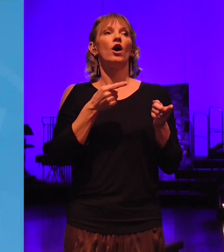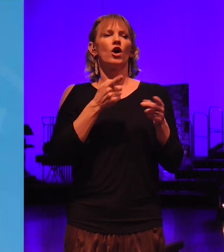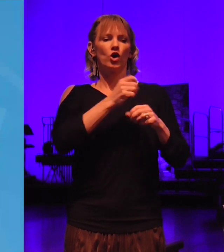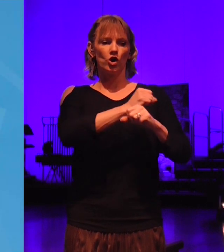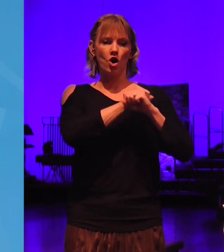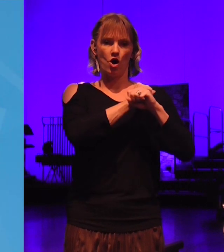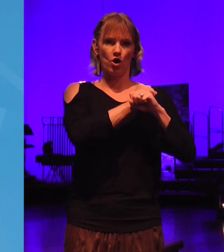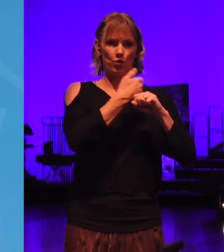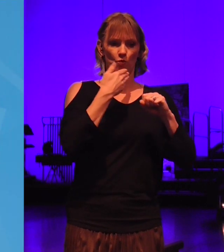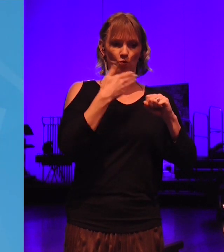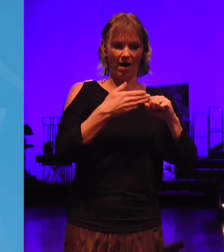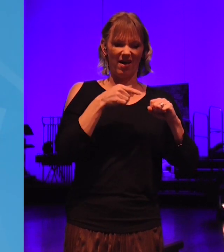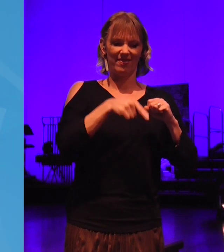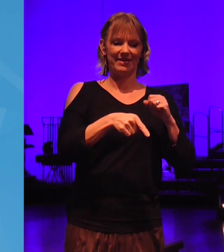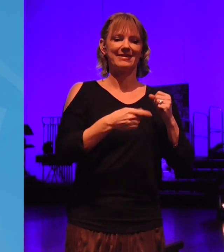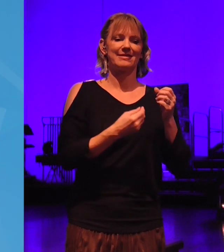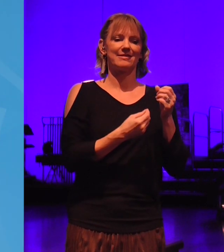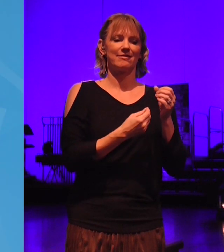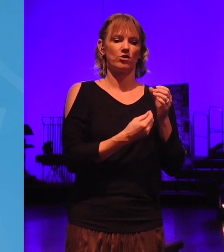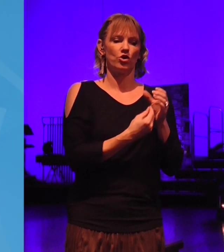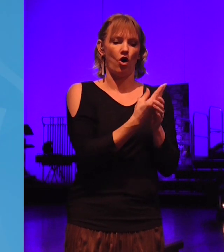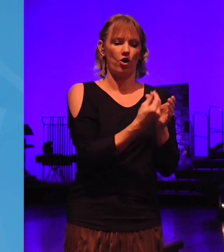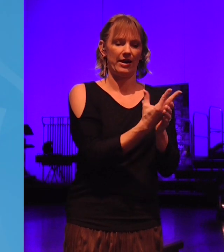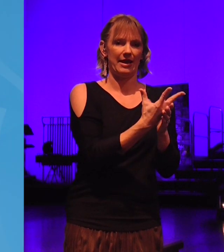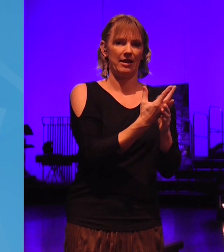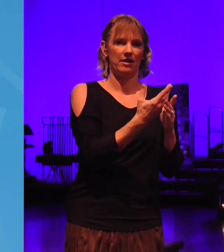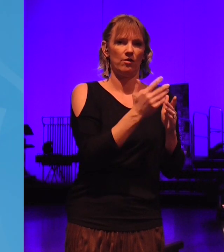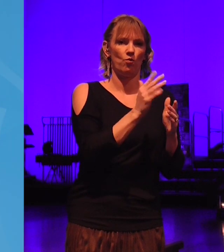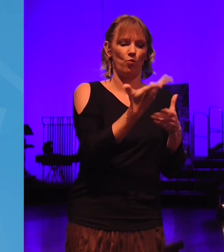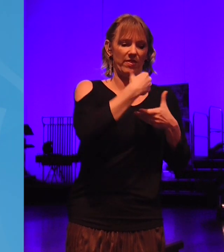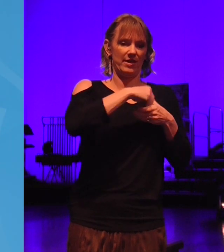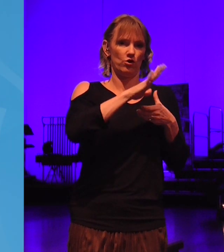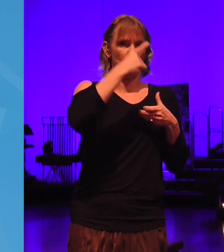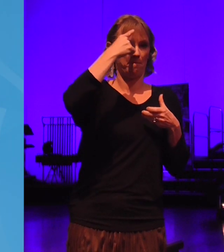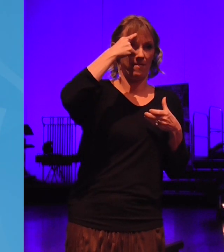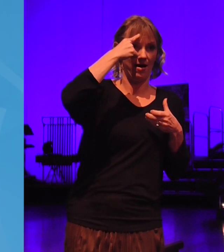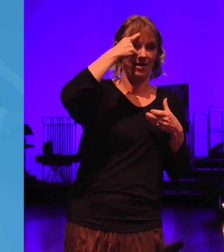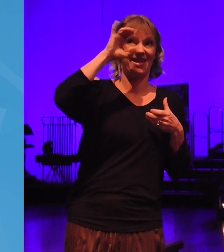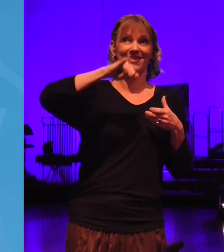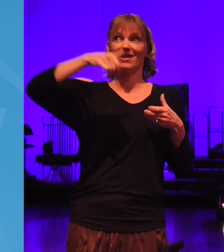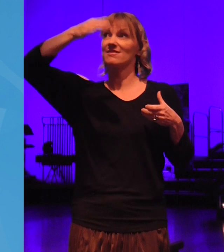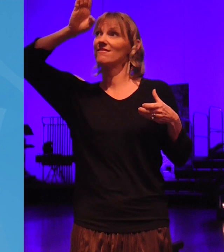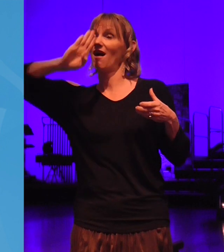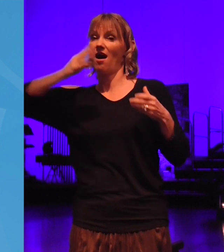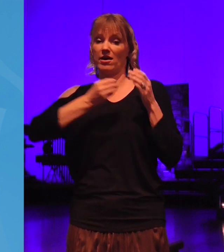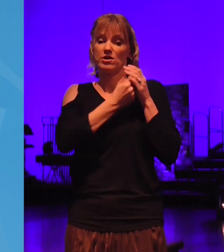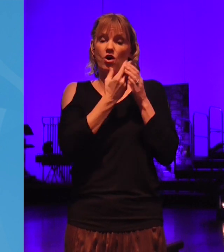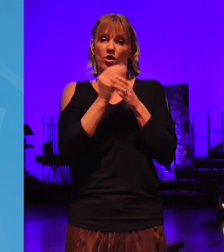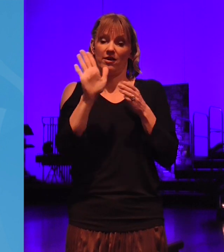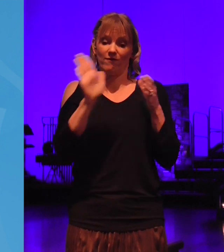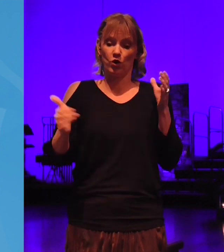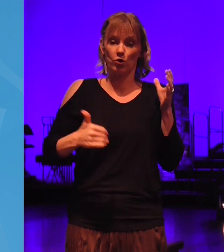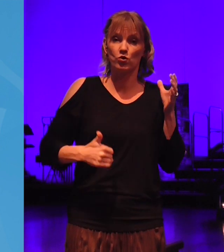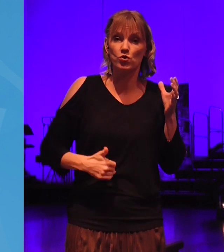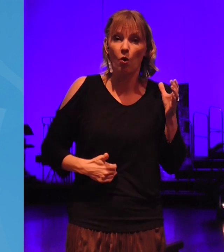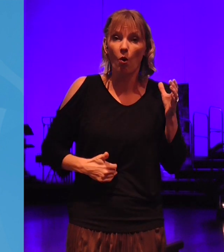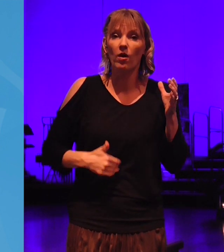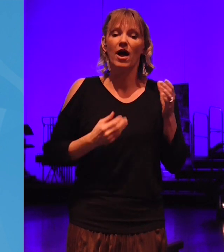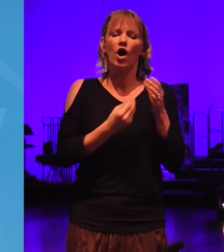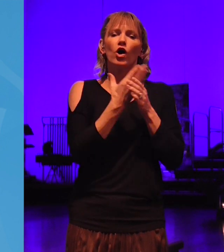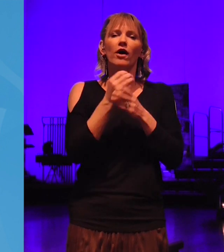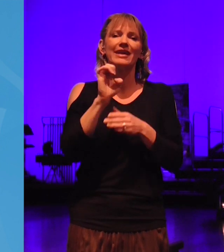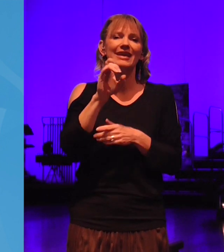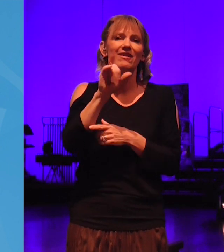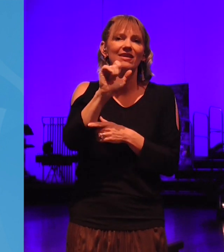this garden of your mind. It is God's garden of your soul. It is your garden of Eden, wherein may grow your